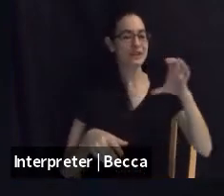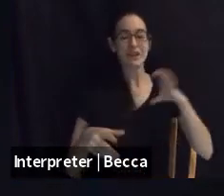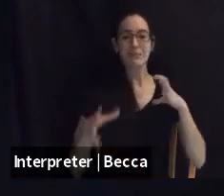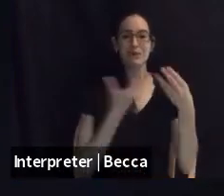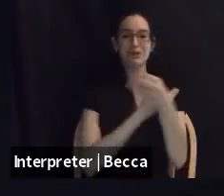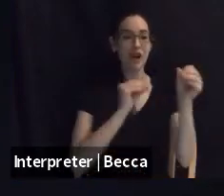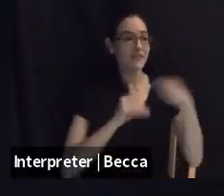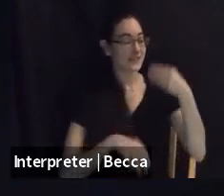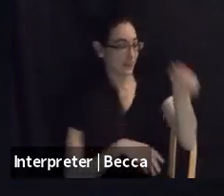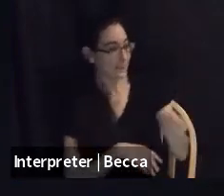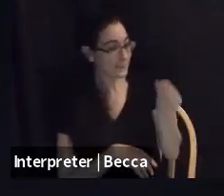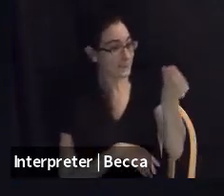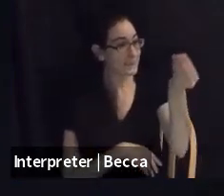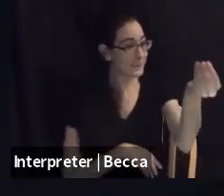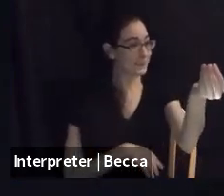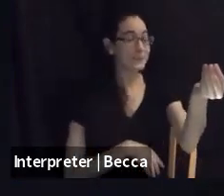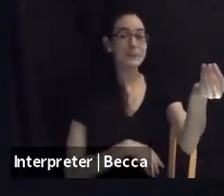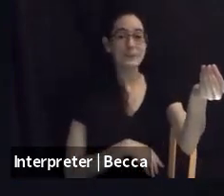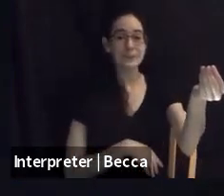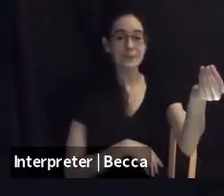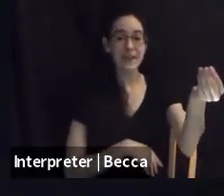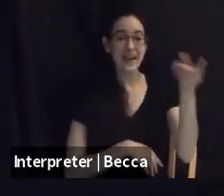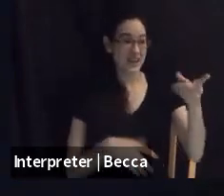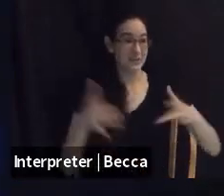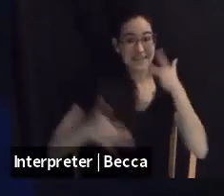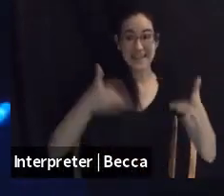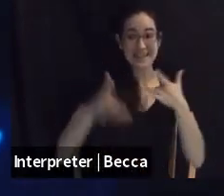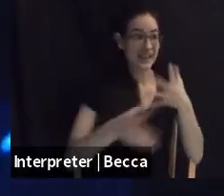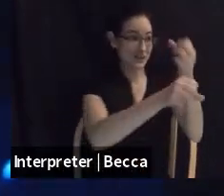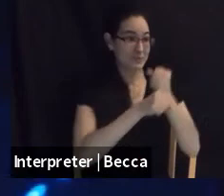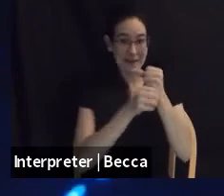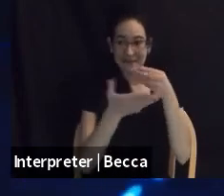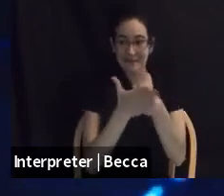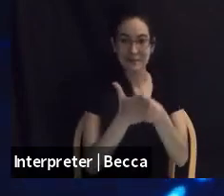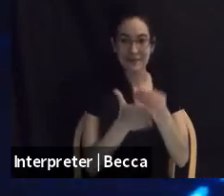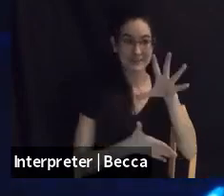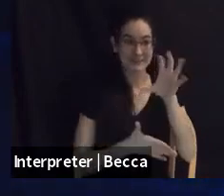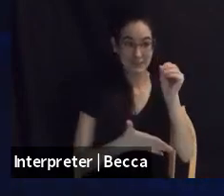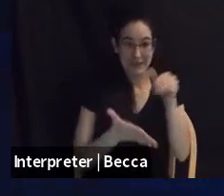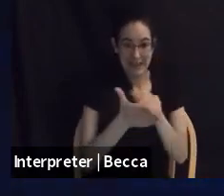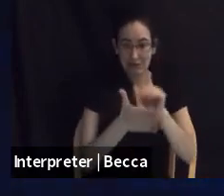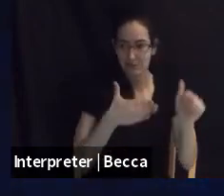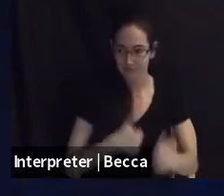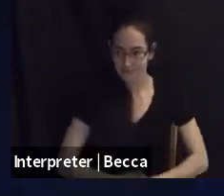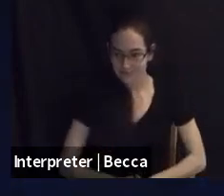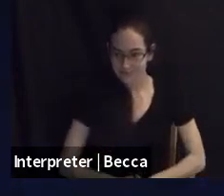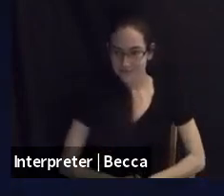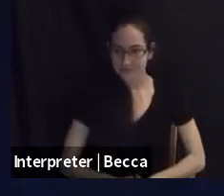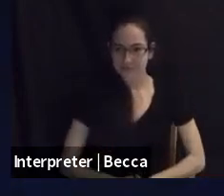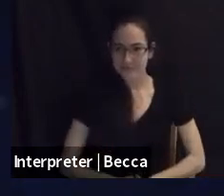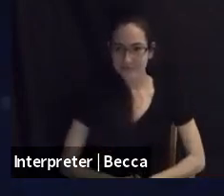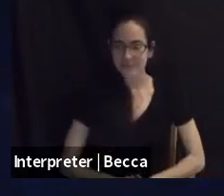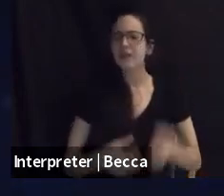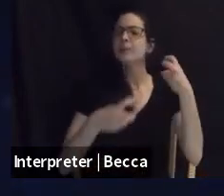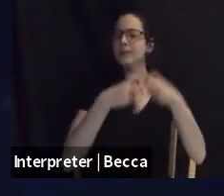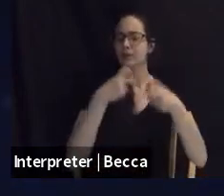ticket. And Jeremy was excited to get his 50 grand. Who wouldn't be excited about cashing in $50,000? The problem is